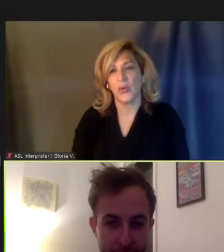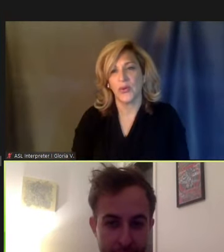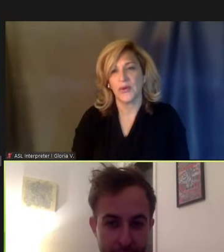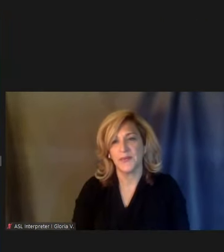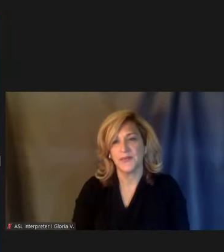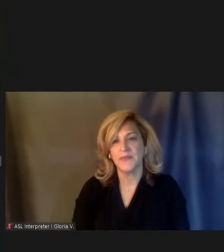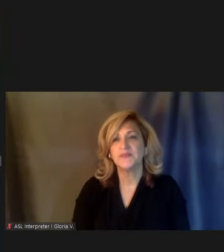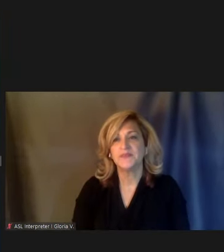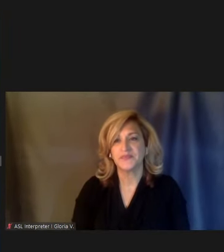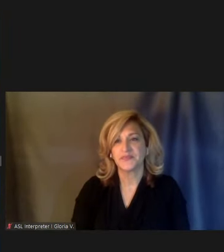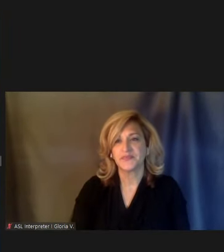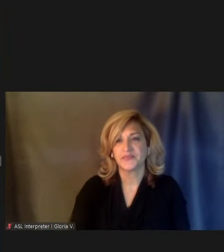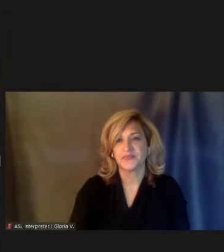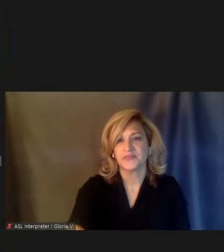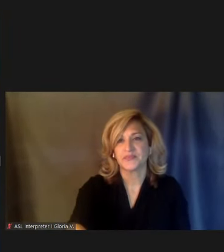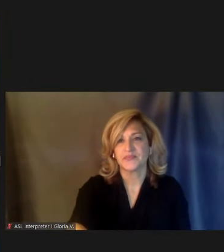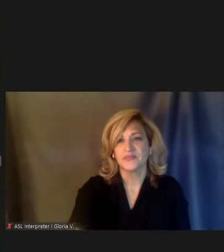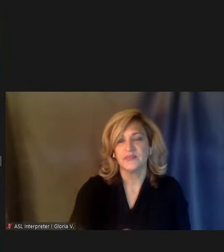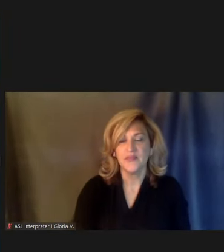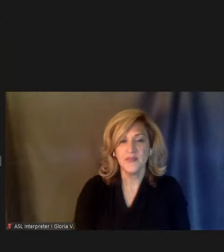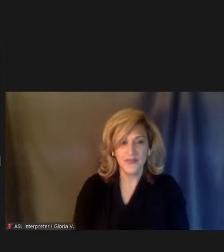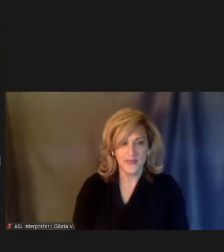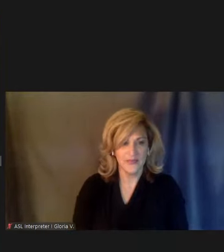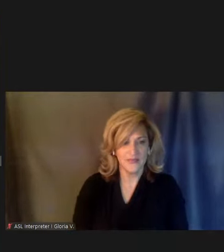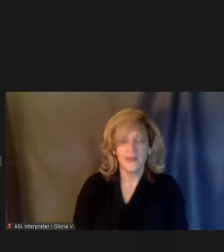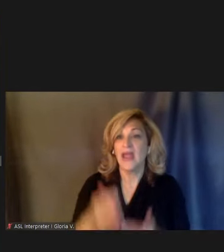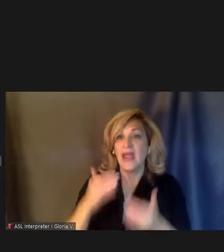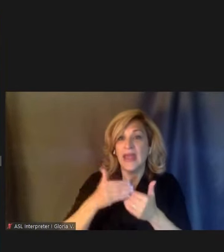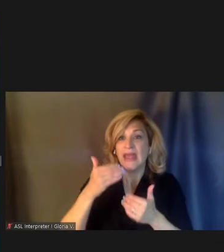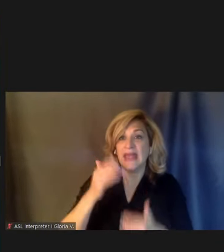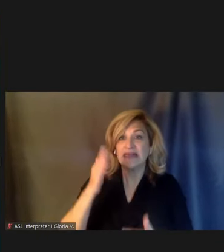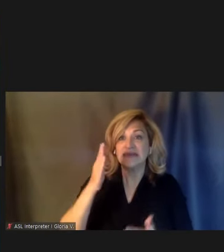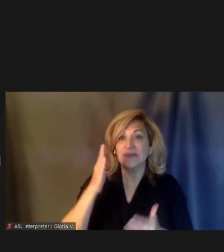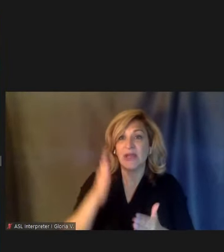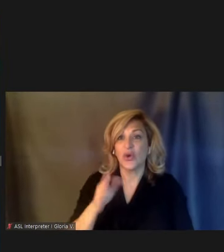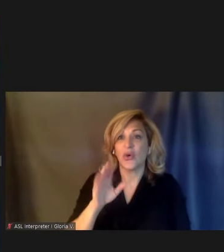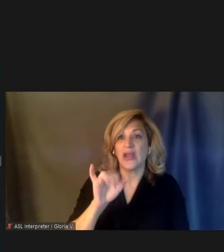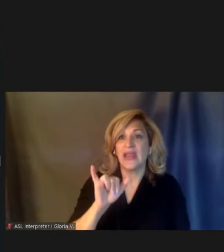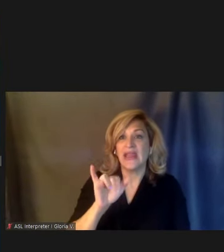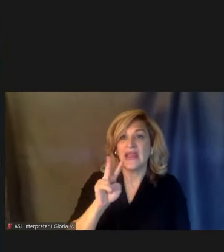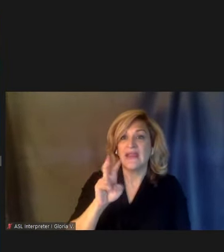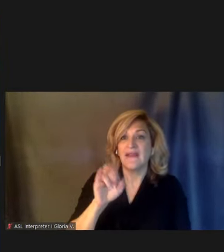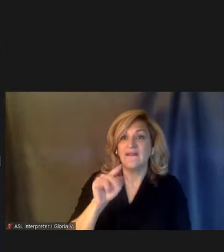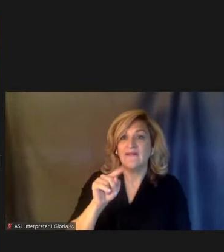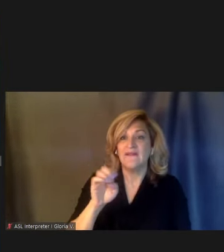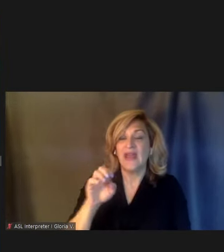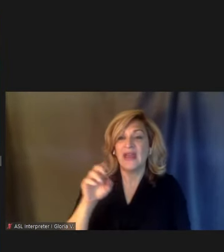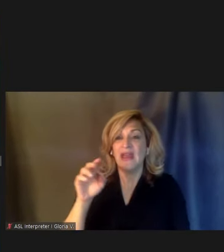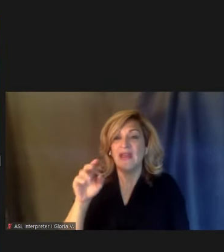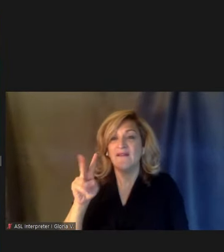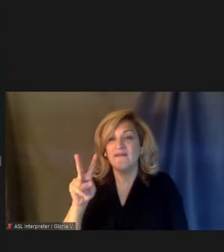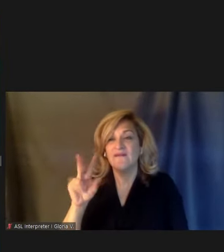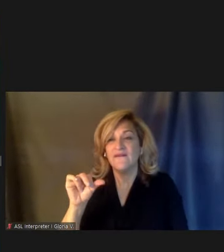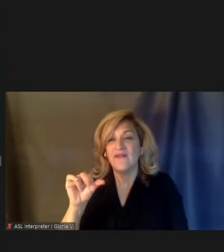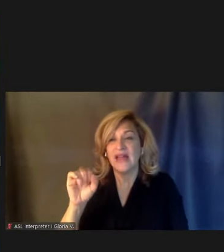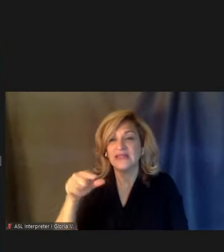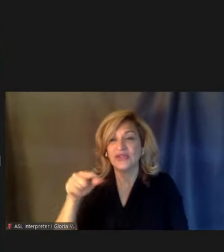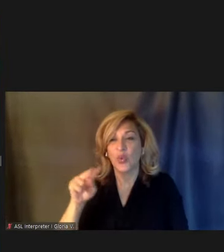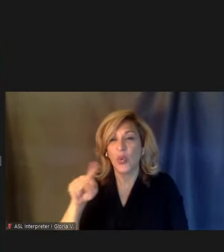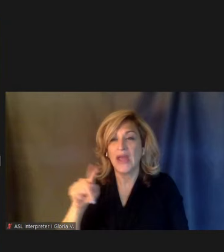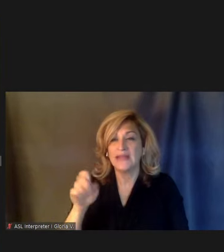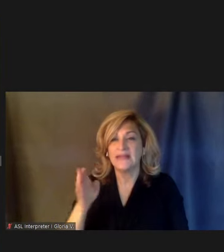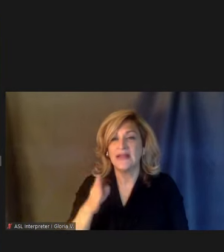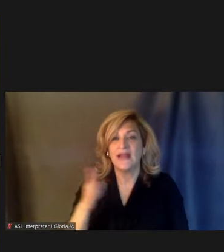Thank you. Our next speaker is Yvette Vasquez, followed by Gerald Demers.